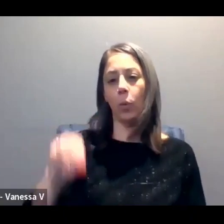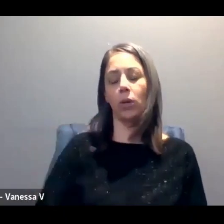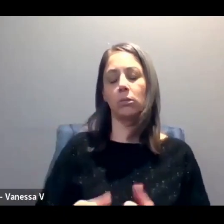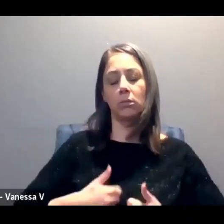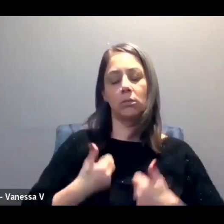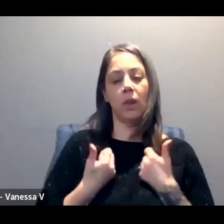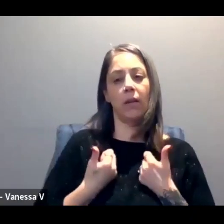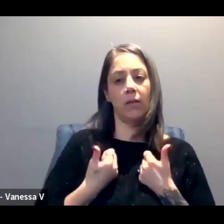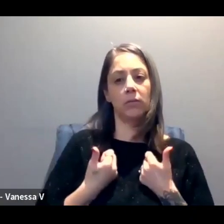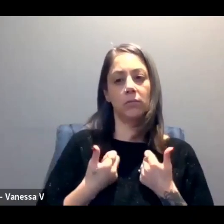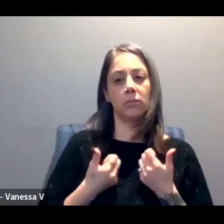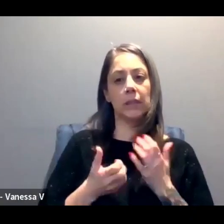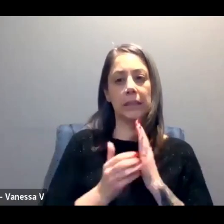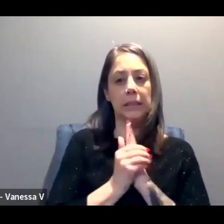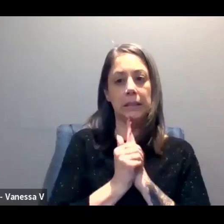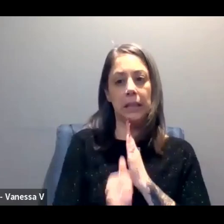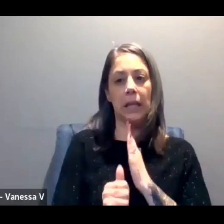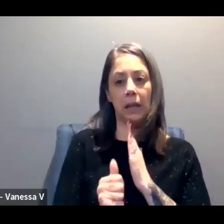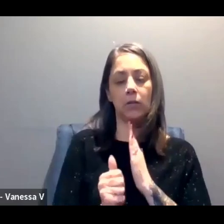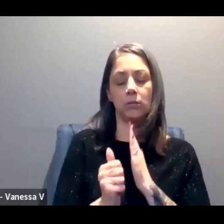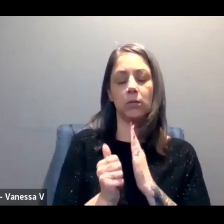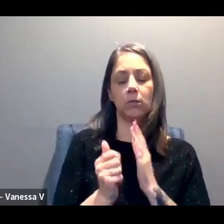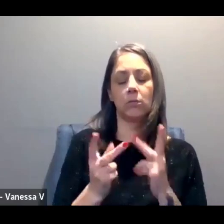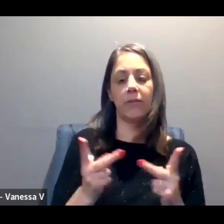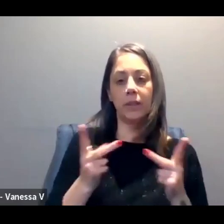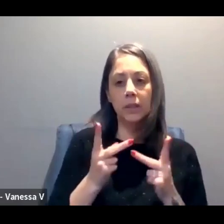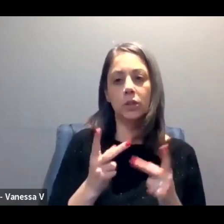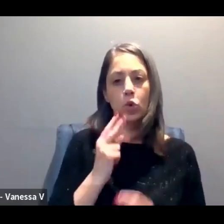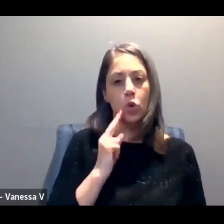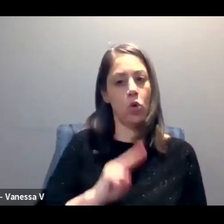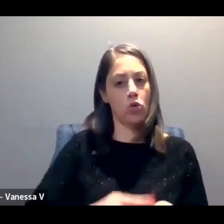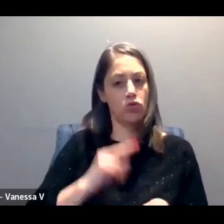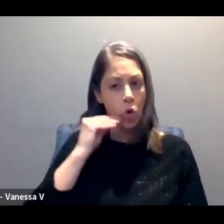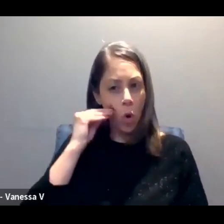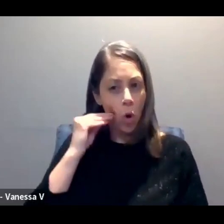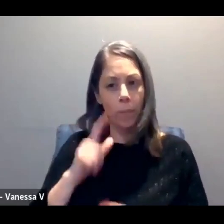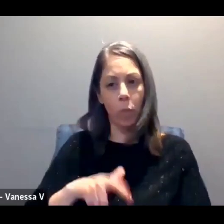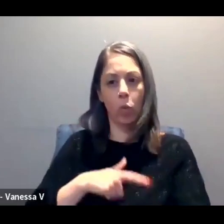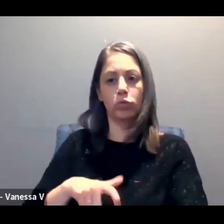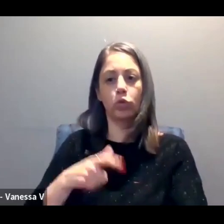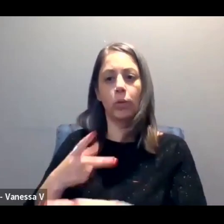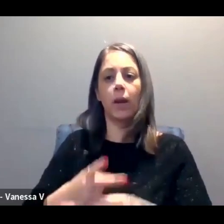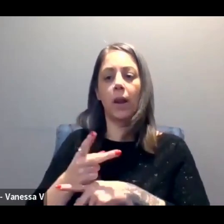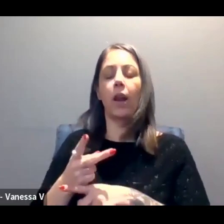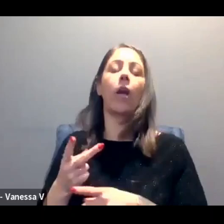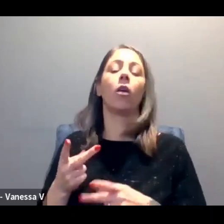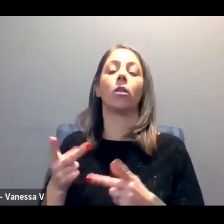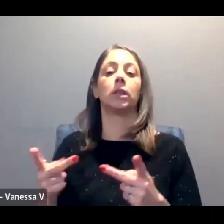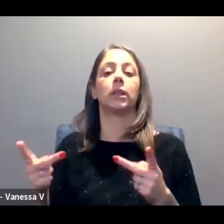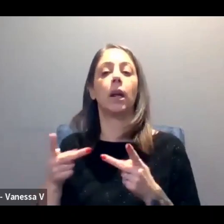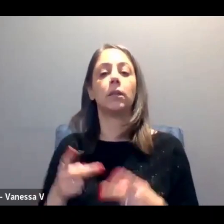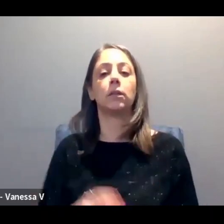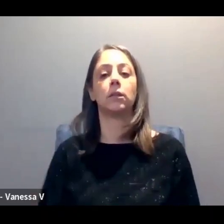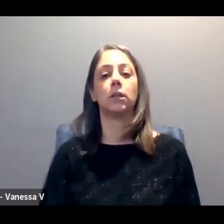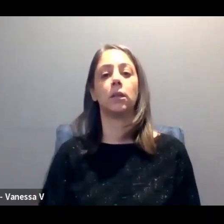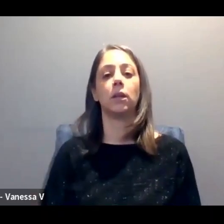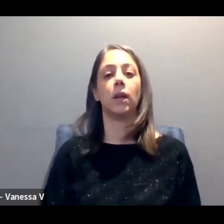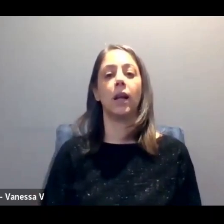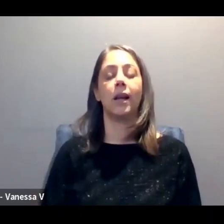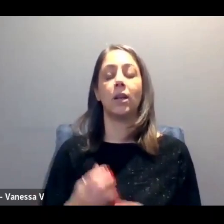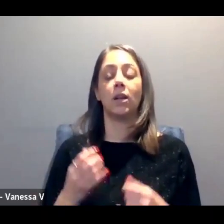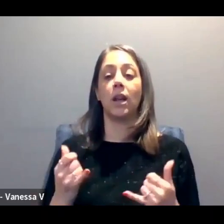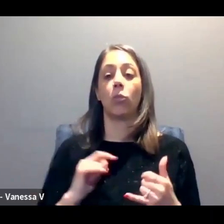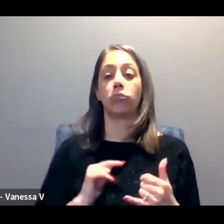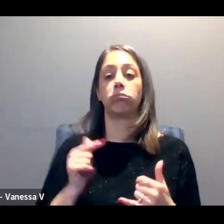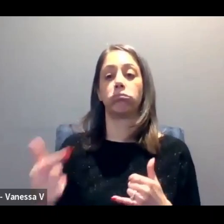in skilled facilities, nursing homes, and other long-term care settings. And then I'm going to hand off